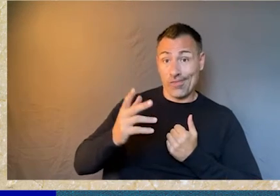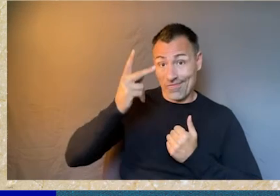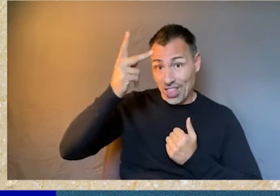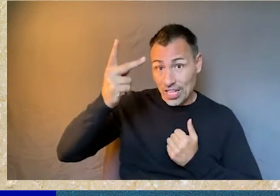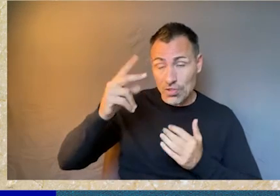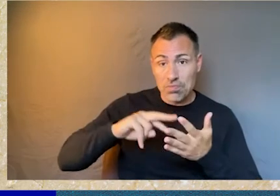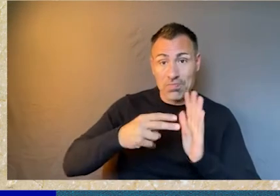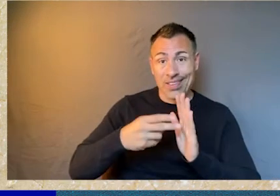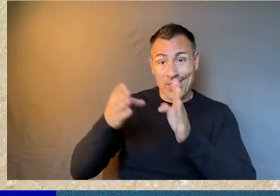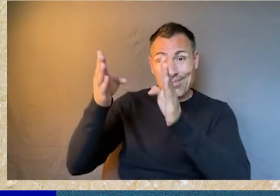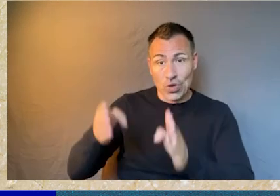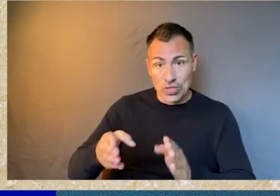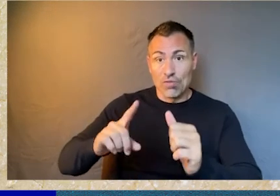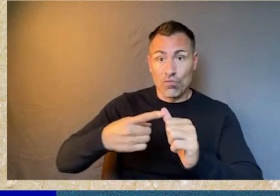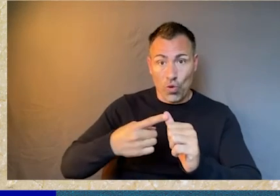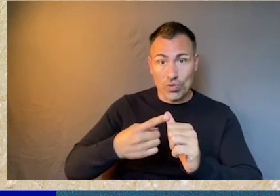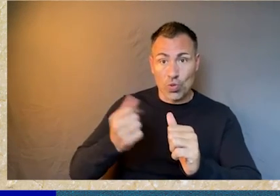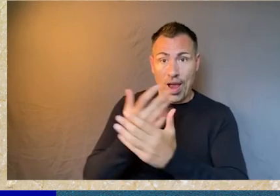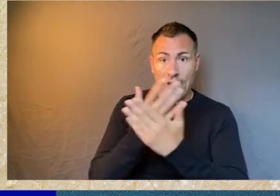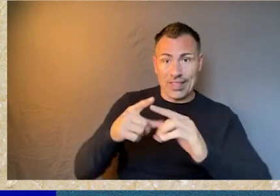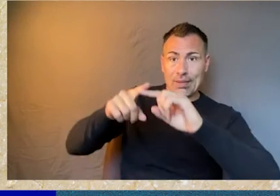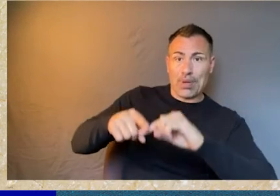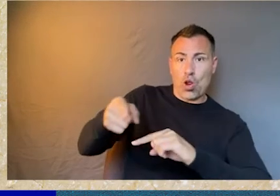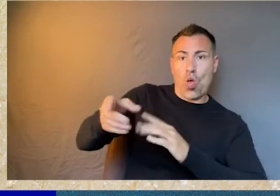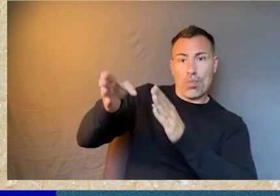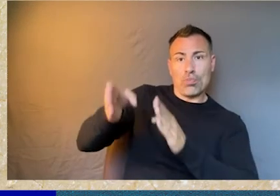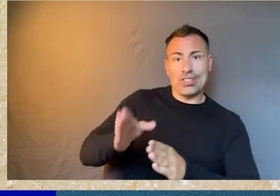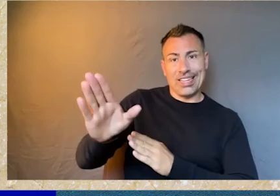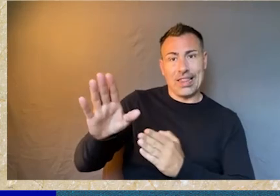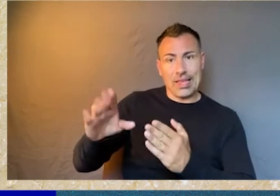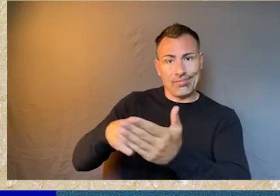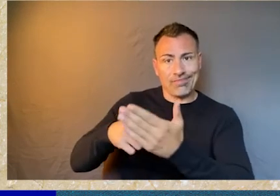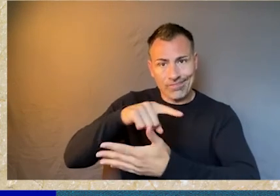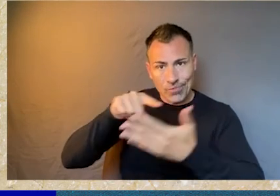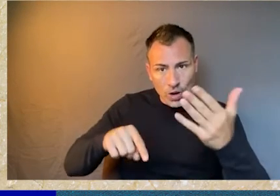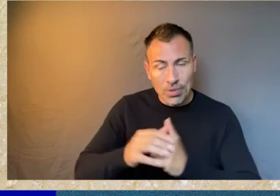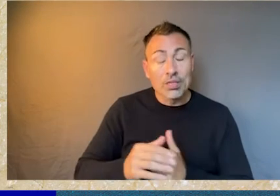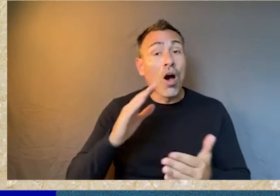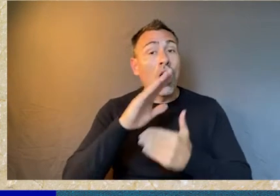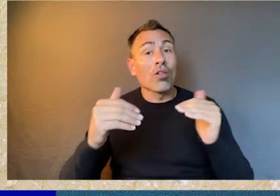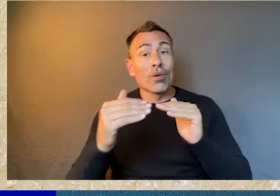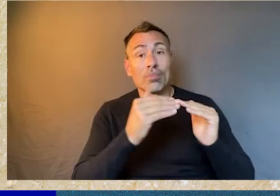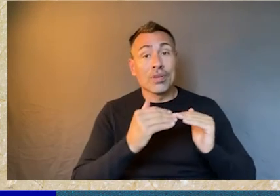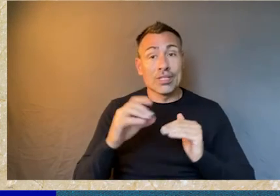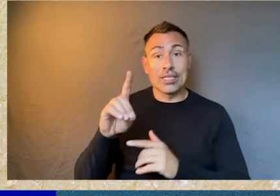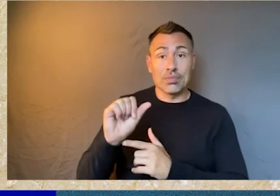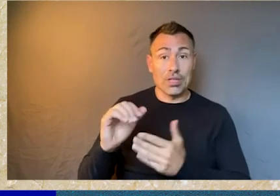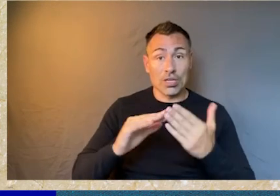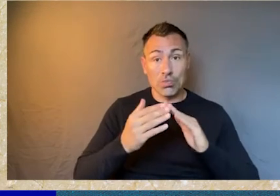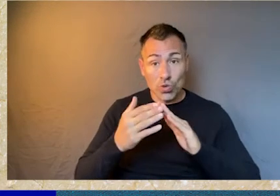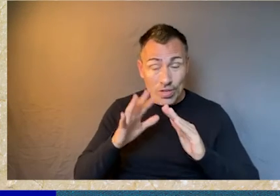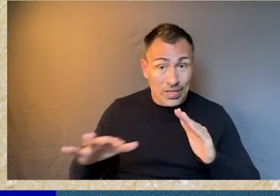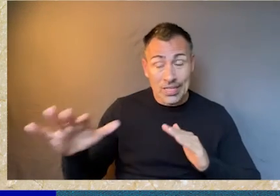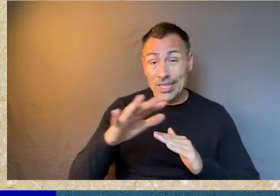Consumer first, consumer driven. All of our peers in our disability community, we connect with them, and